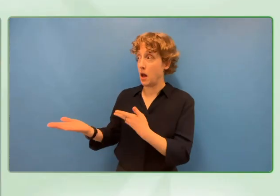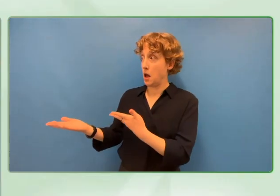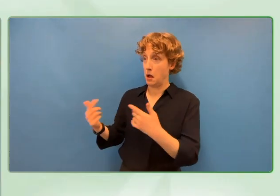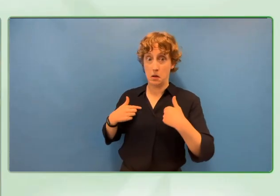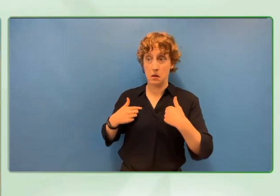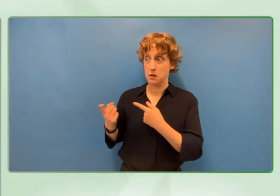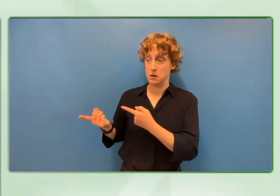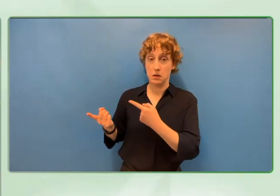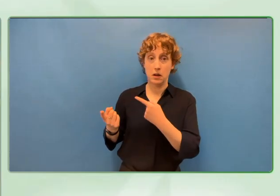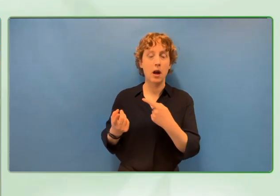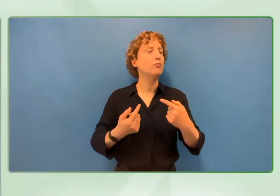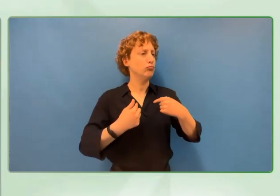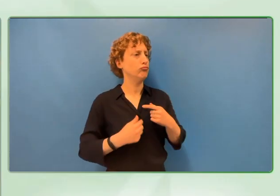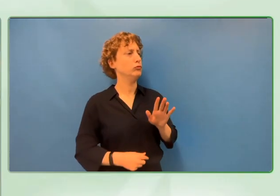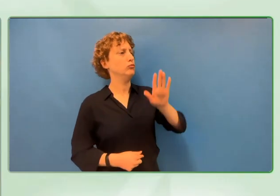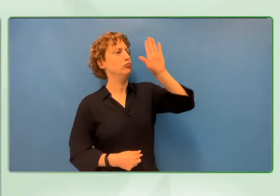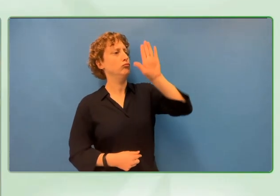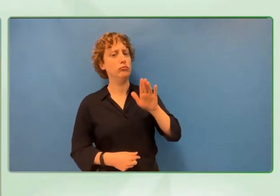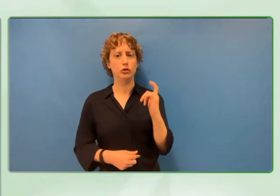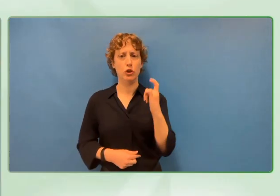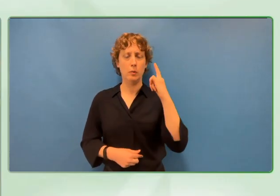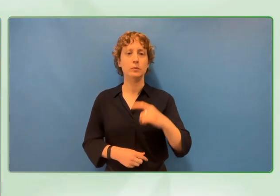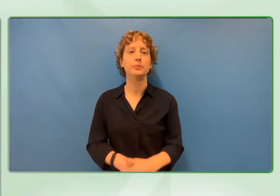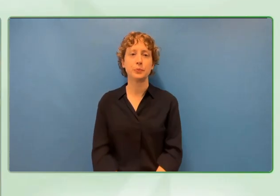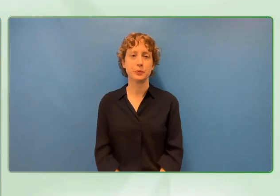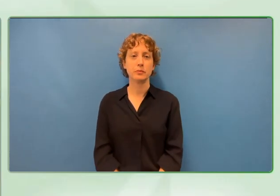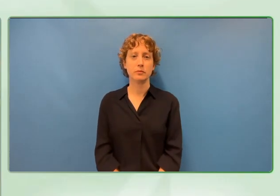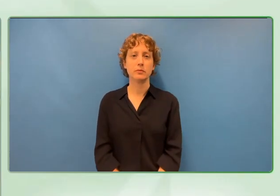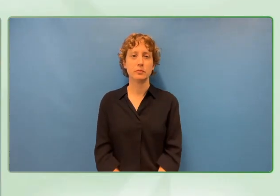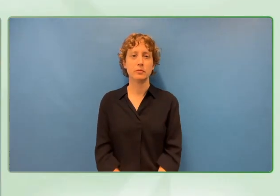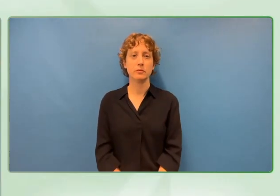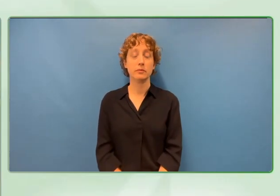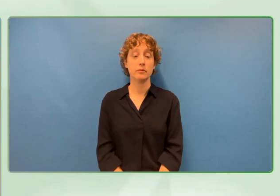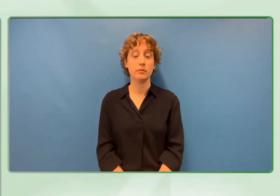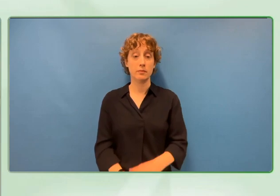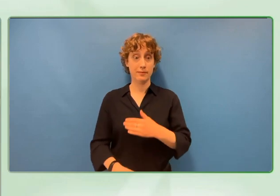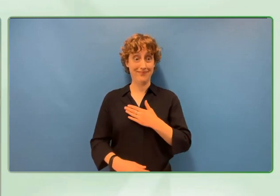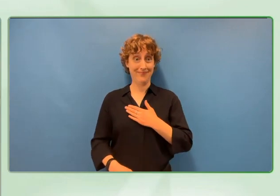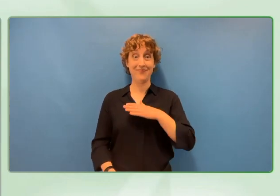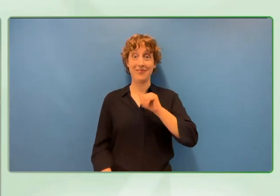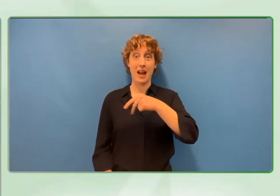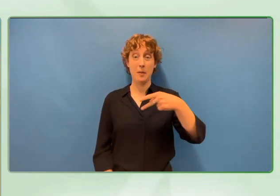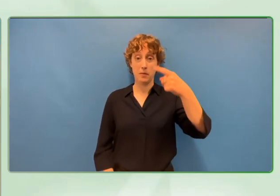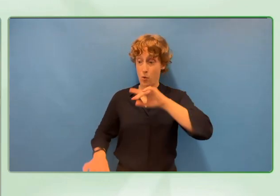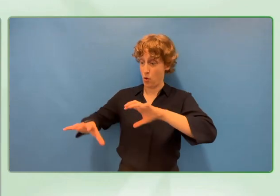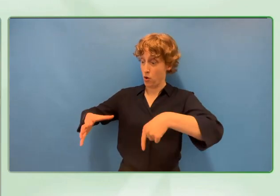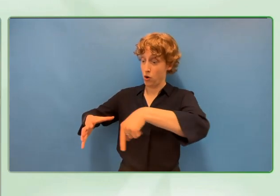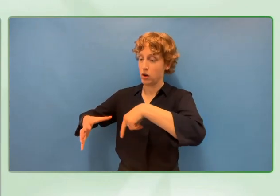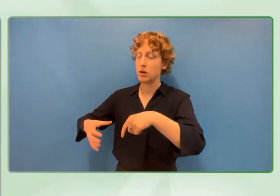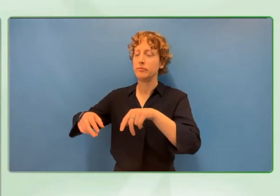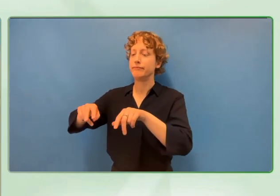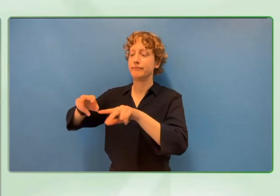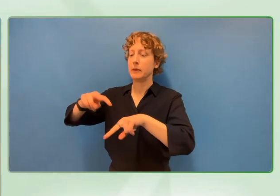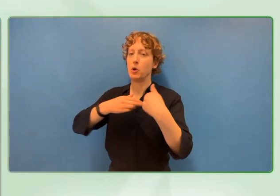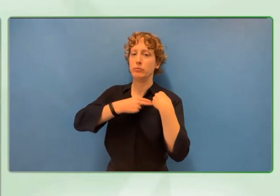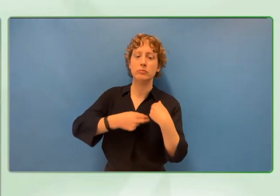I can make a start. So our app is directed at caregivers. And the idea is that caregivers will use it, and it's not going to be shown